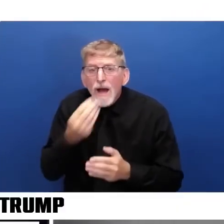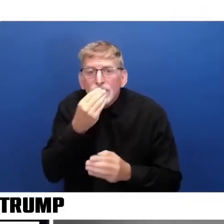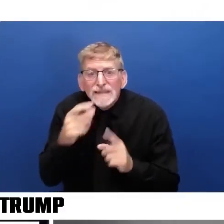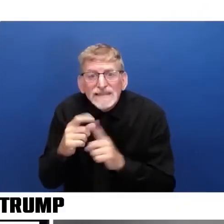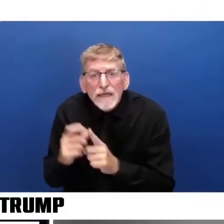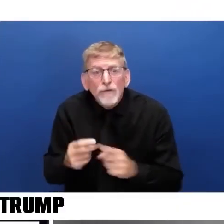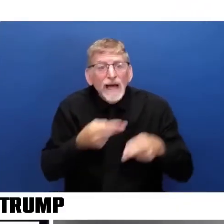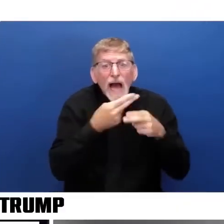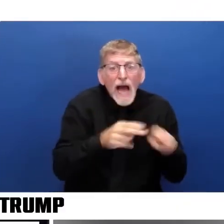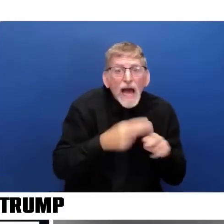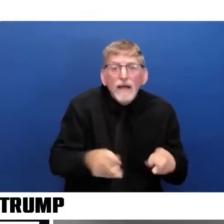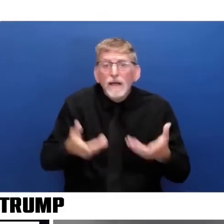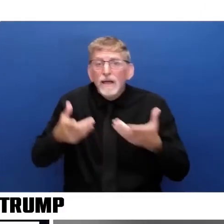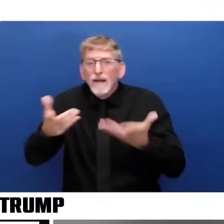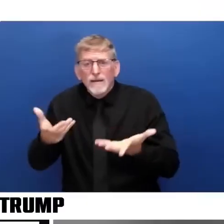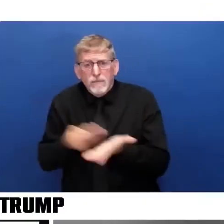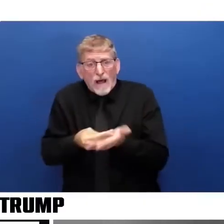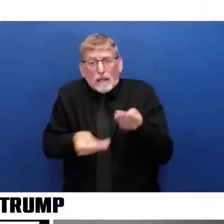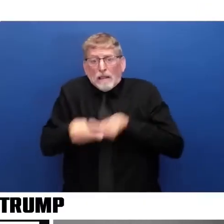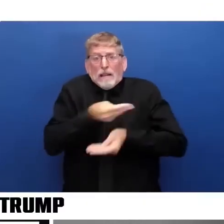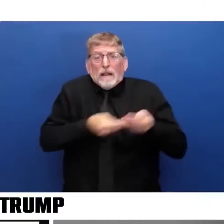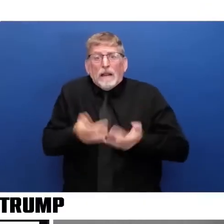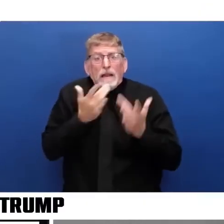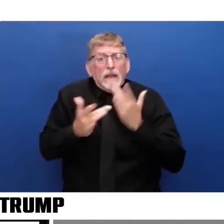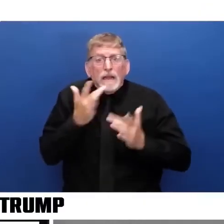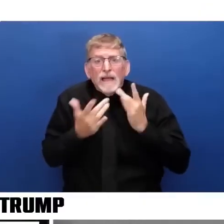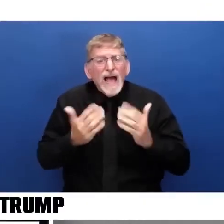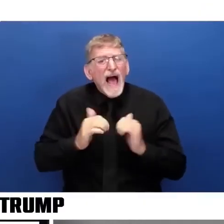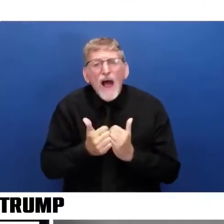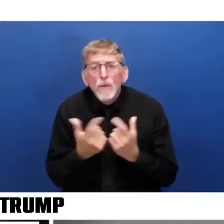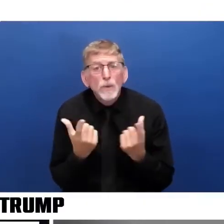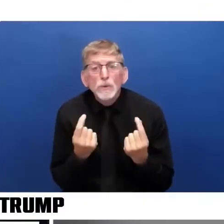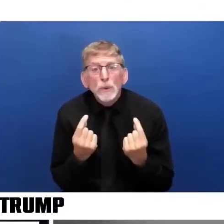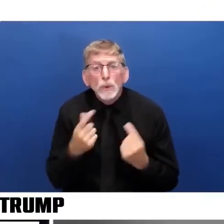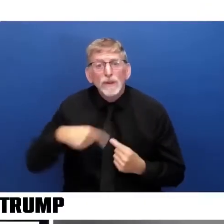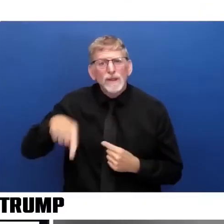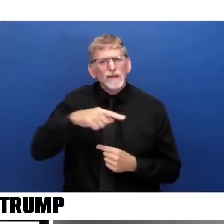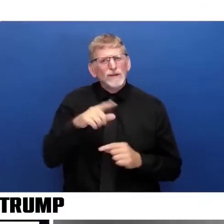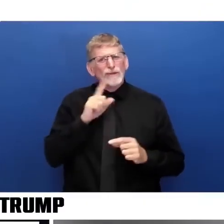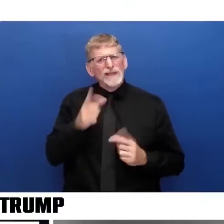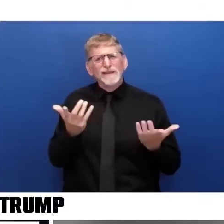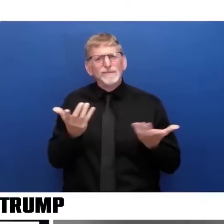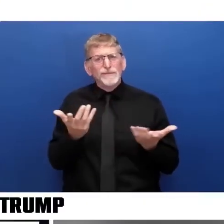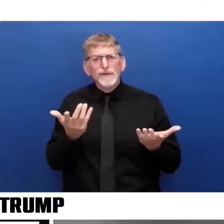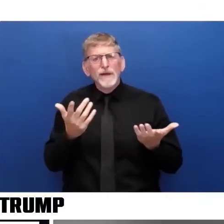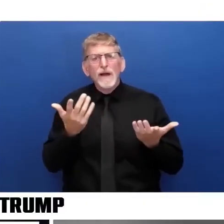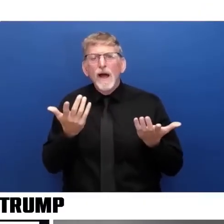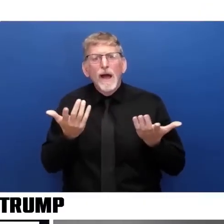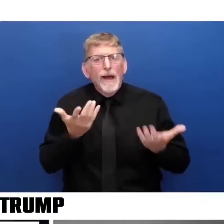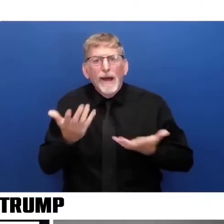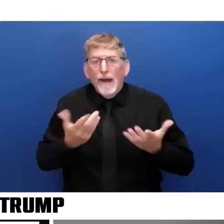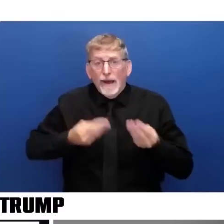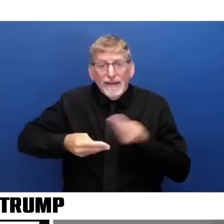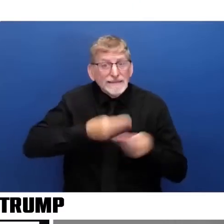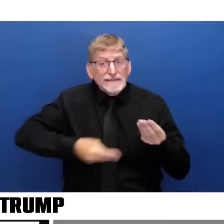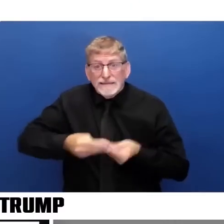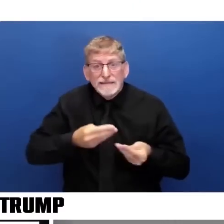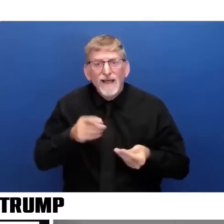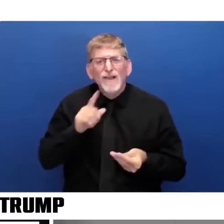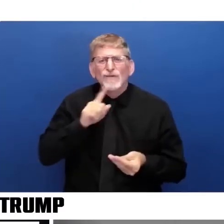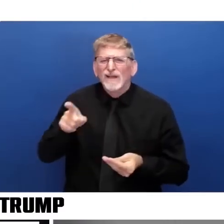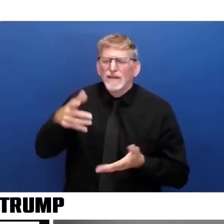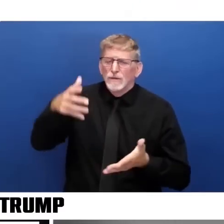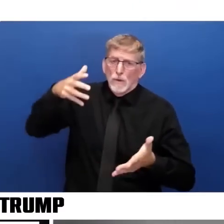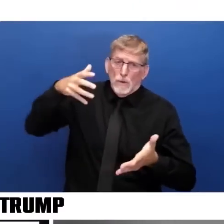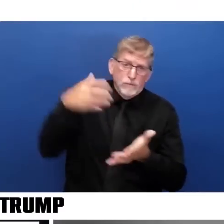else. The people of our country are absolutely dying with what they've done. They've destroyed the economy. And all